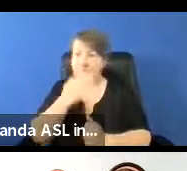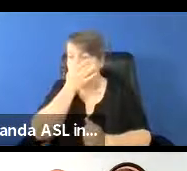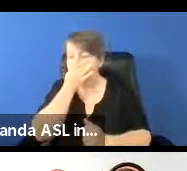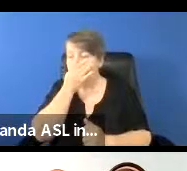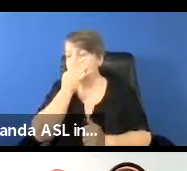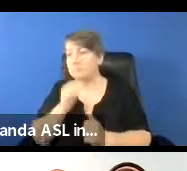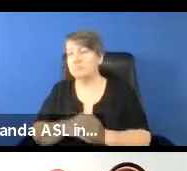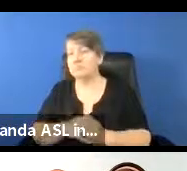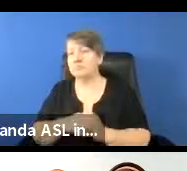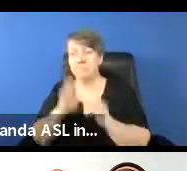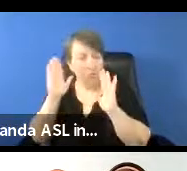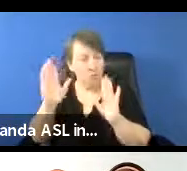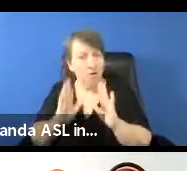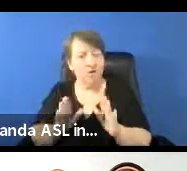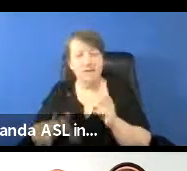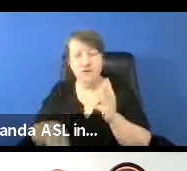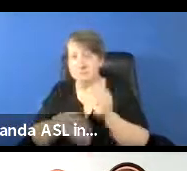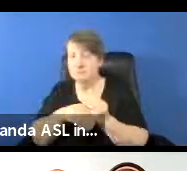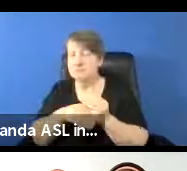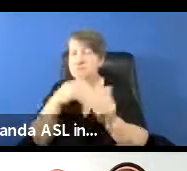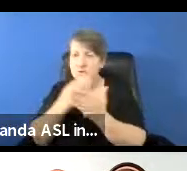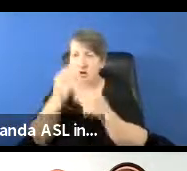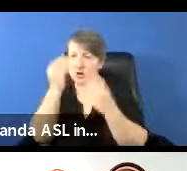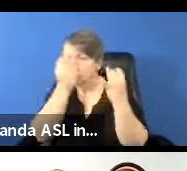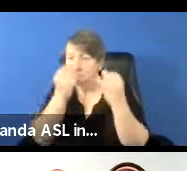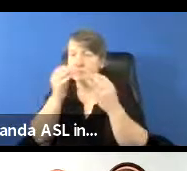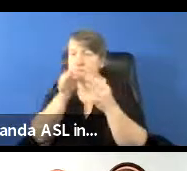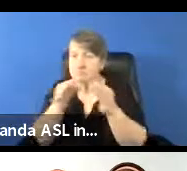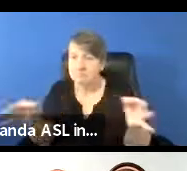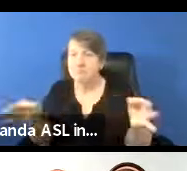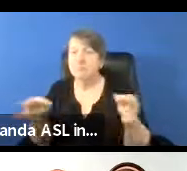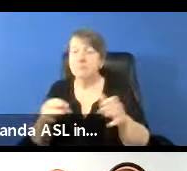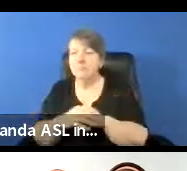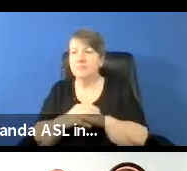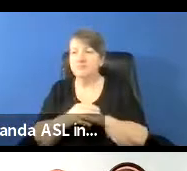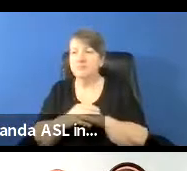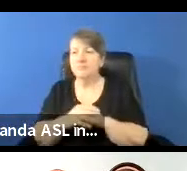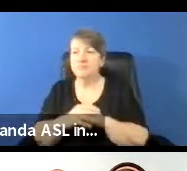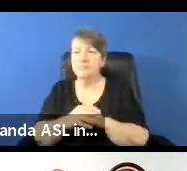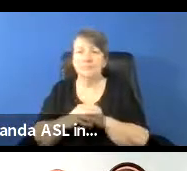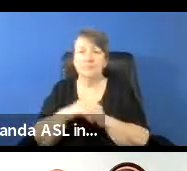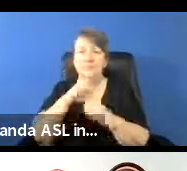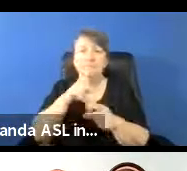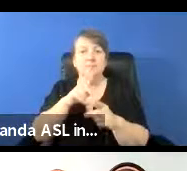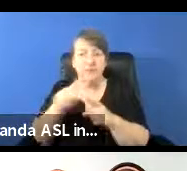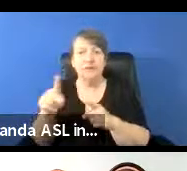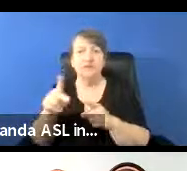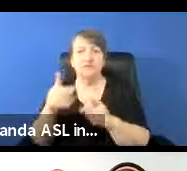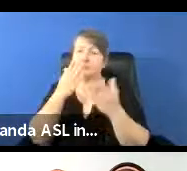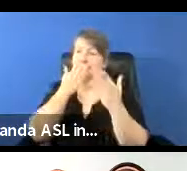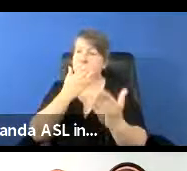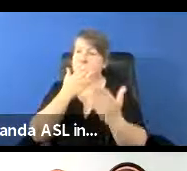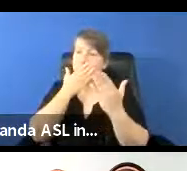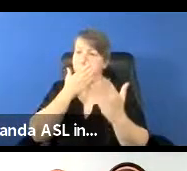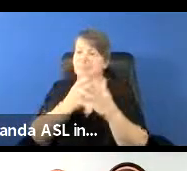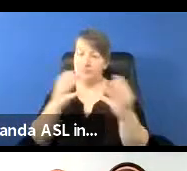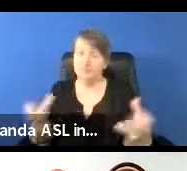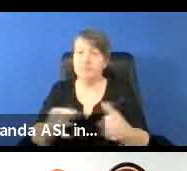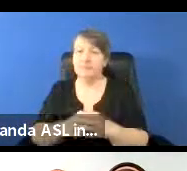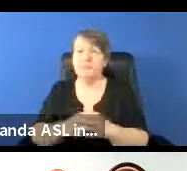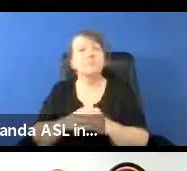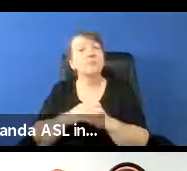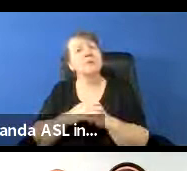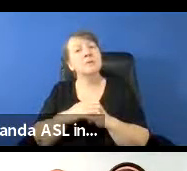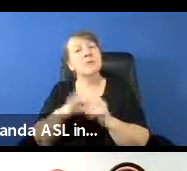They were excellent. They were well thought out and very, very professional. So thank you so very, very much. And I hope that